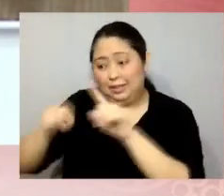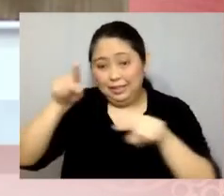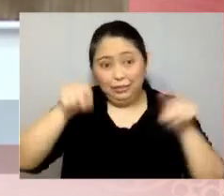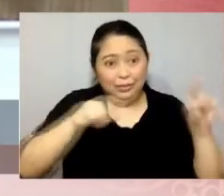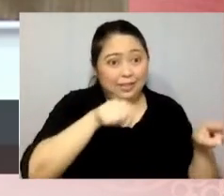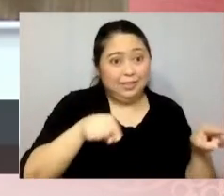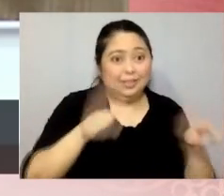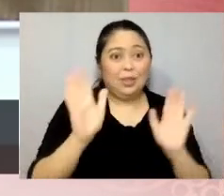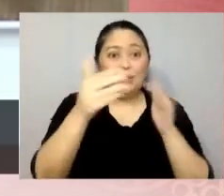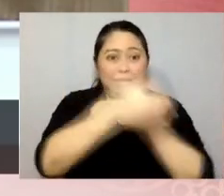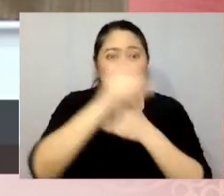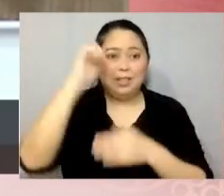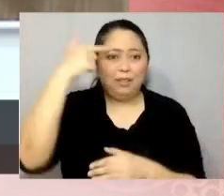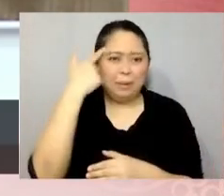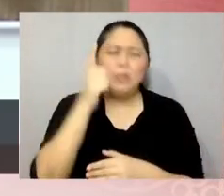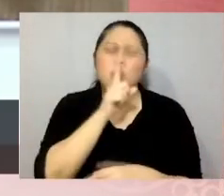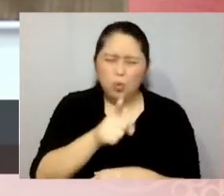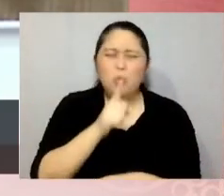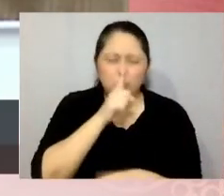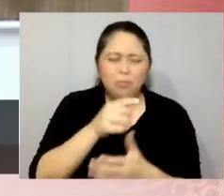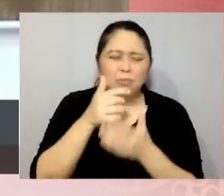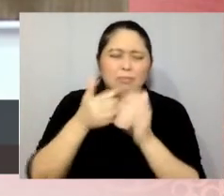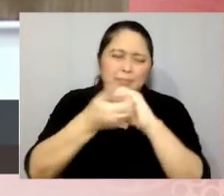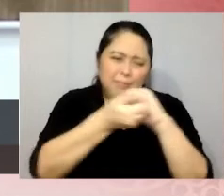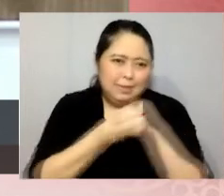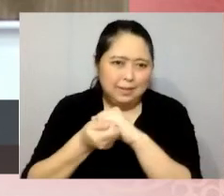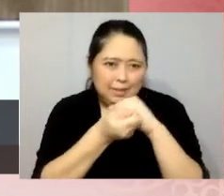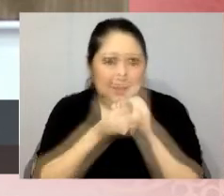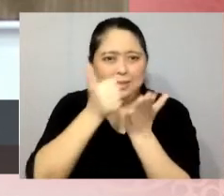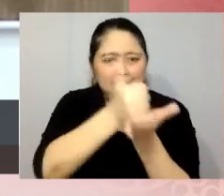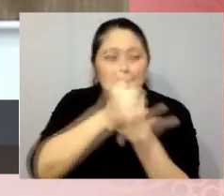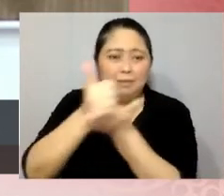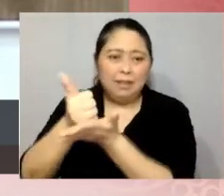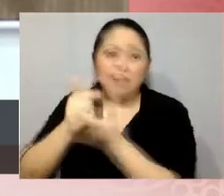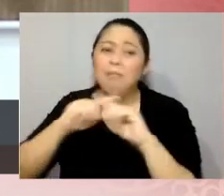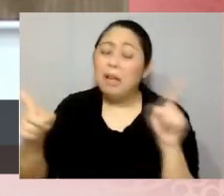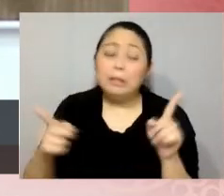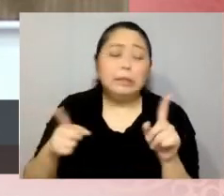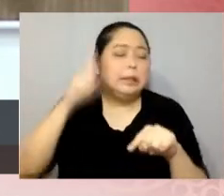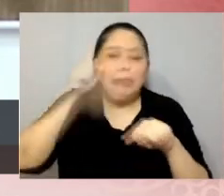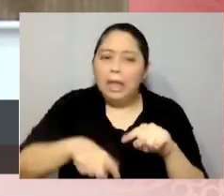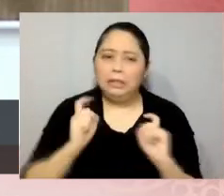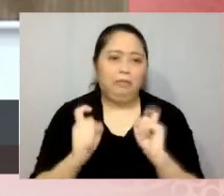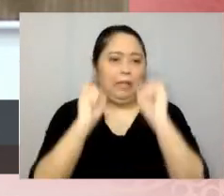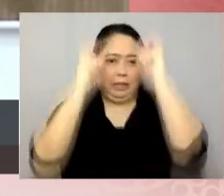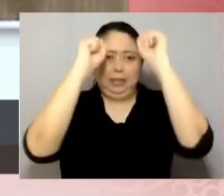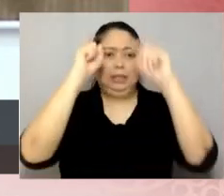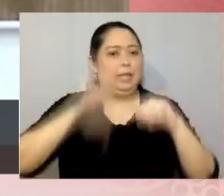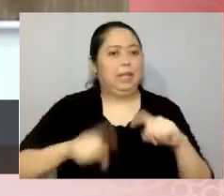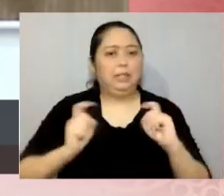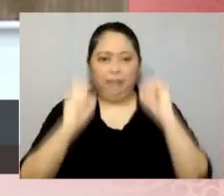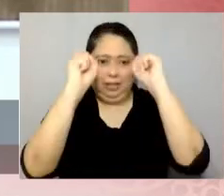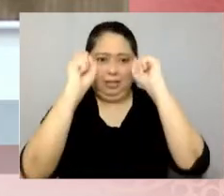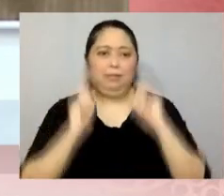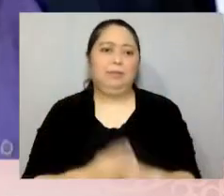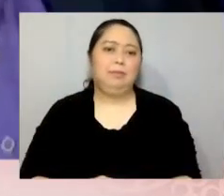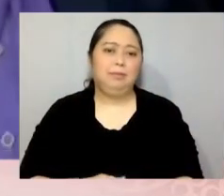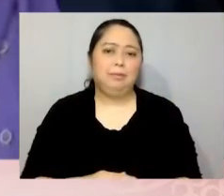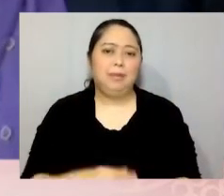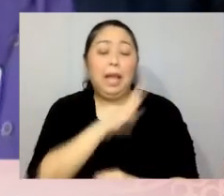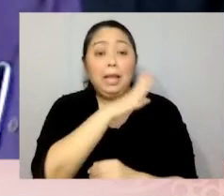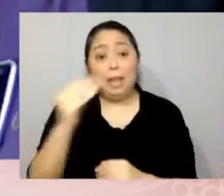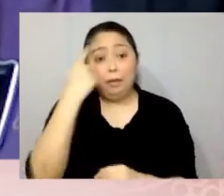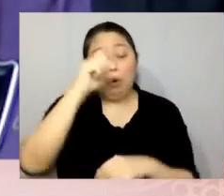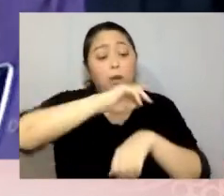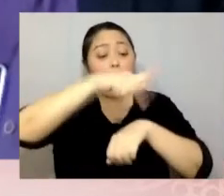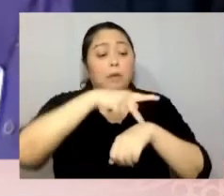fairness to them, talagang nagtutulungan po kami, pero talagang hindi ho kaya na madaliin ito eh. Hindi ho kaya. On